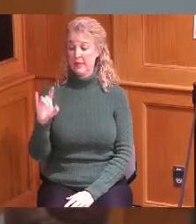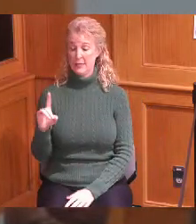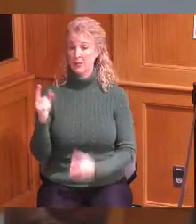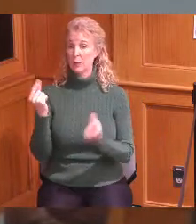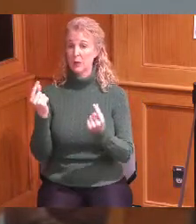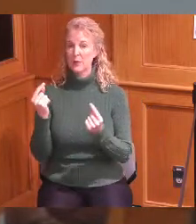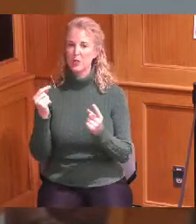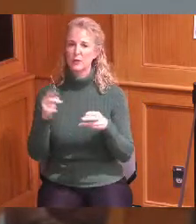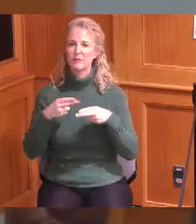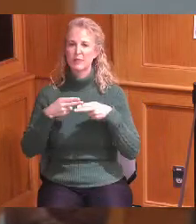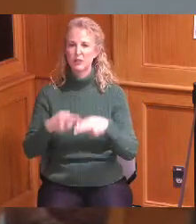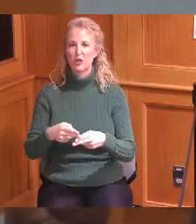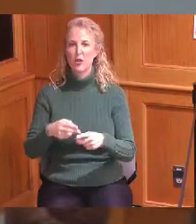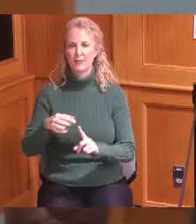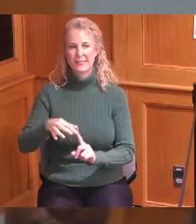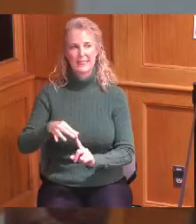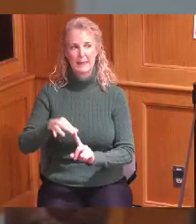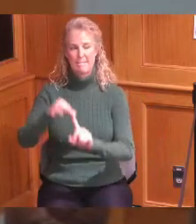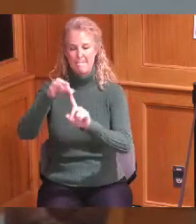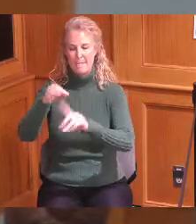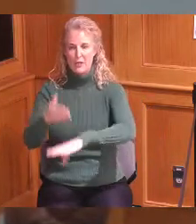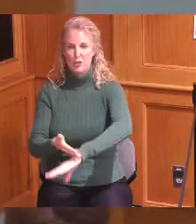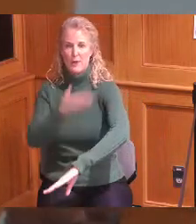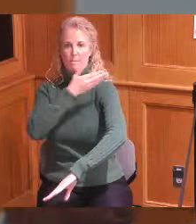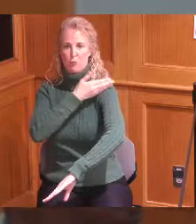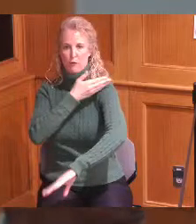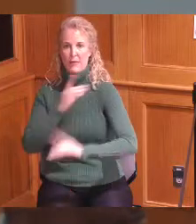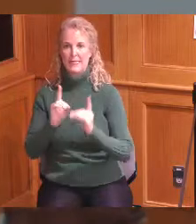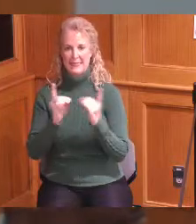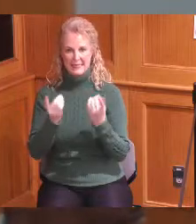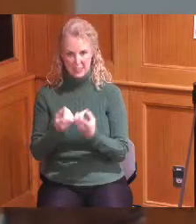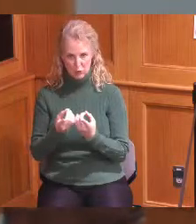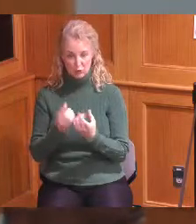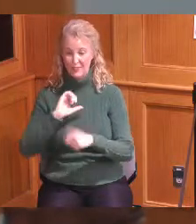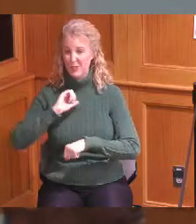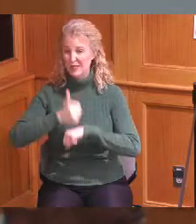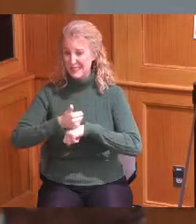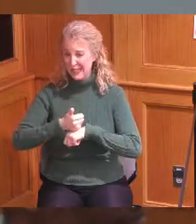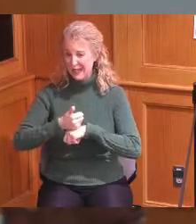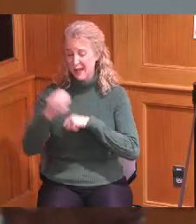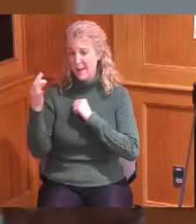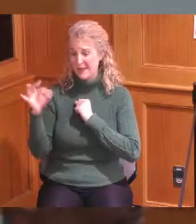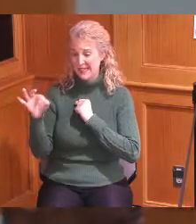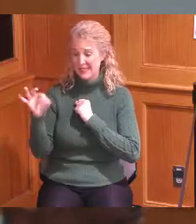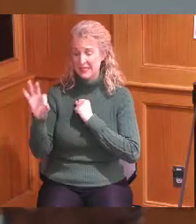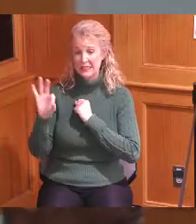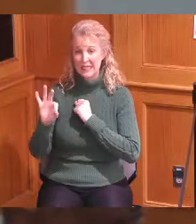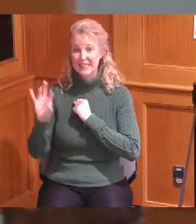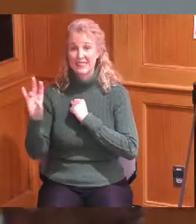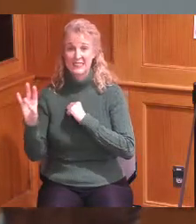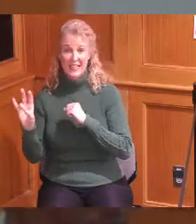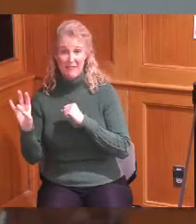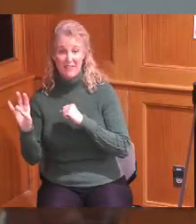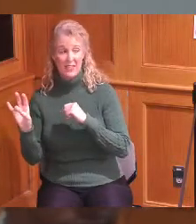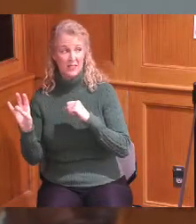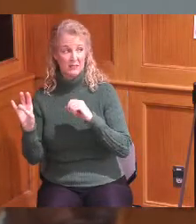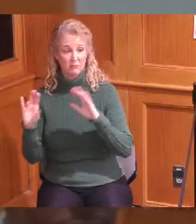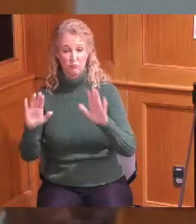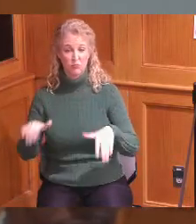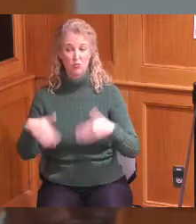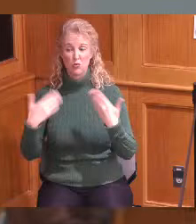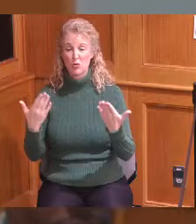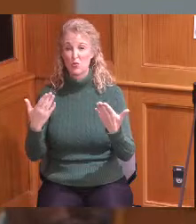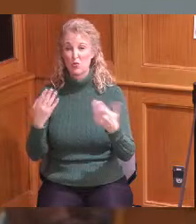improvement district. It was for downtown Cincinnati. It was created in 1997. It's been renewed on